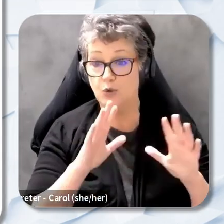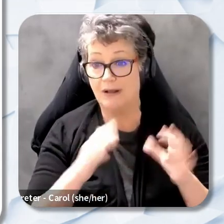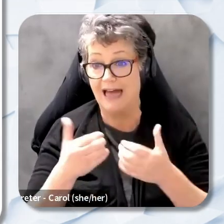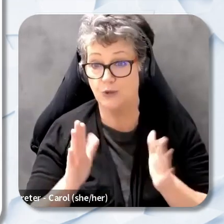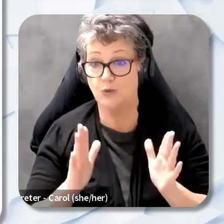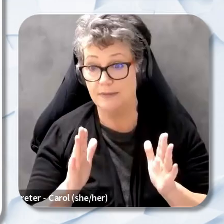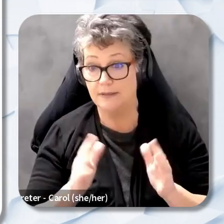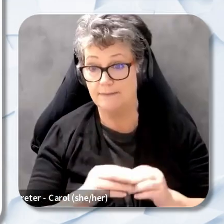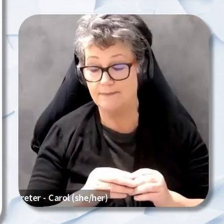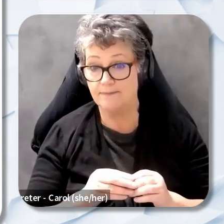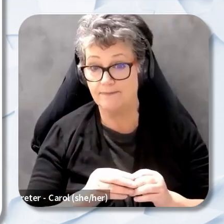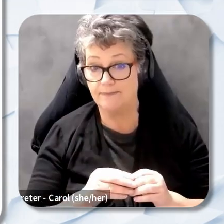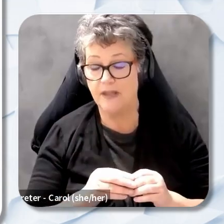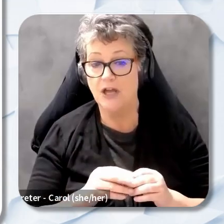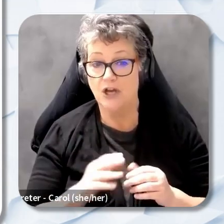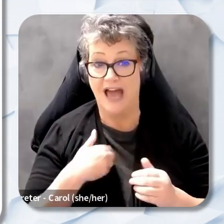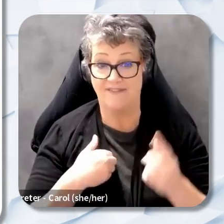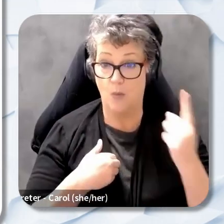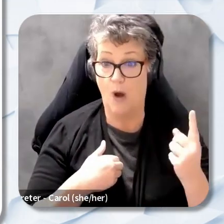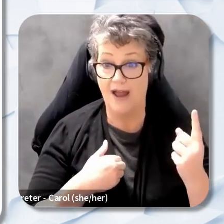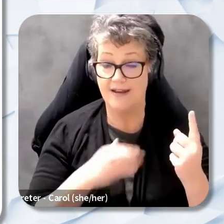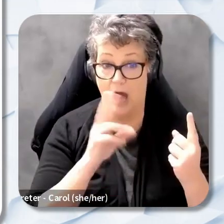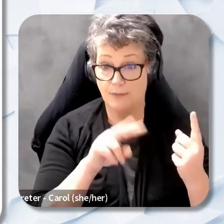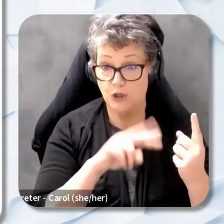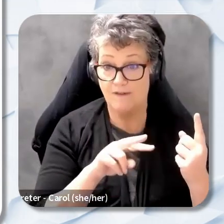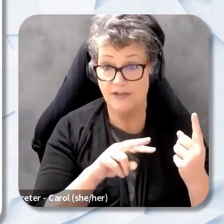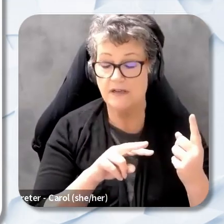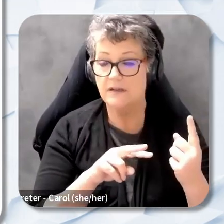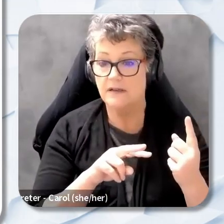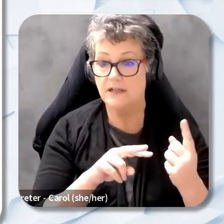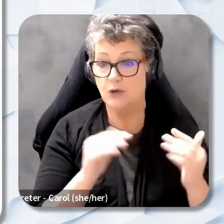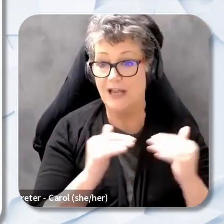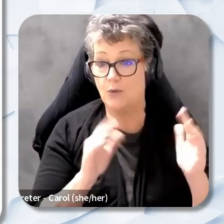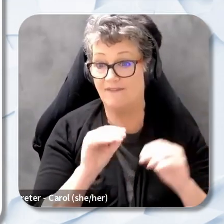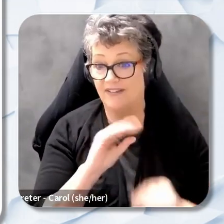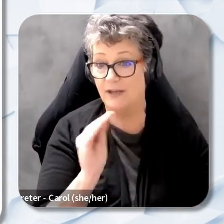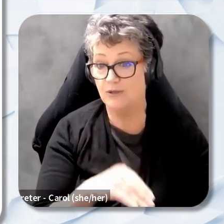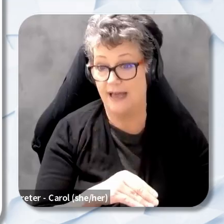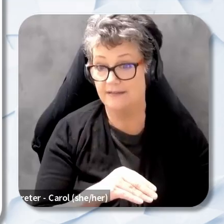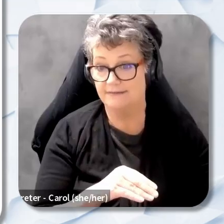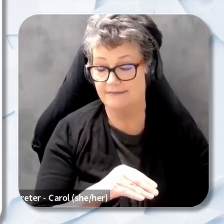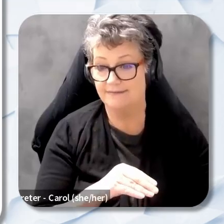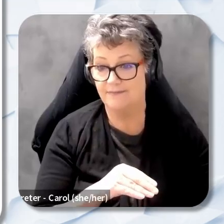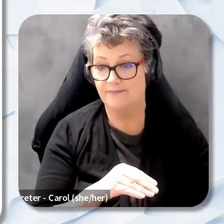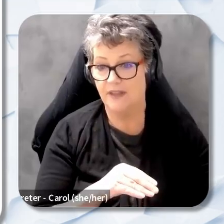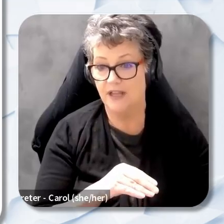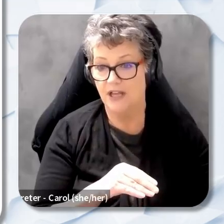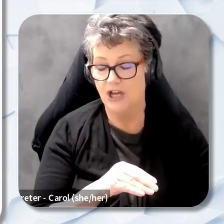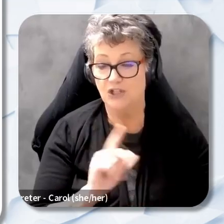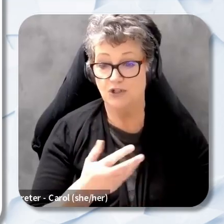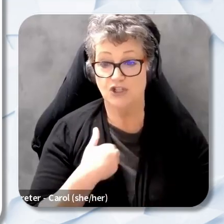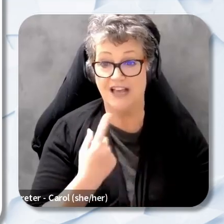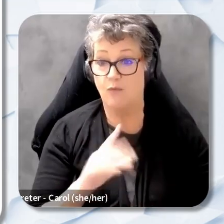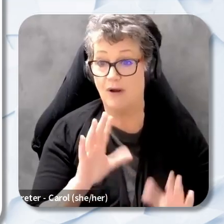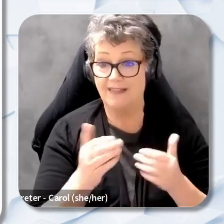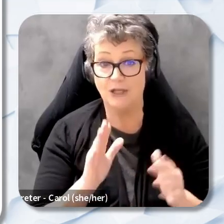site, having 1 classroom observed would be 50% of your classrooms. So you would just have 1